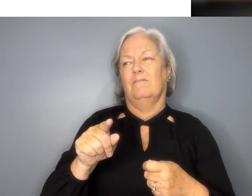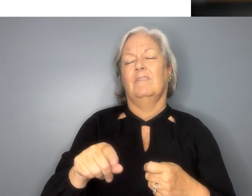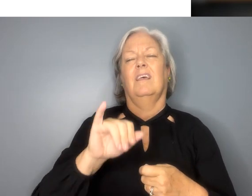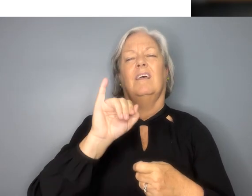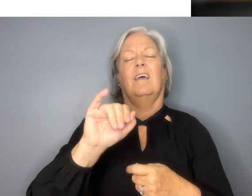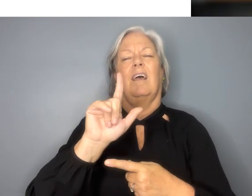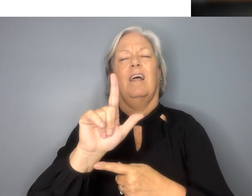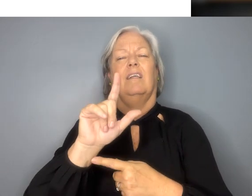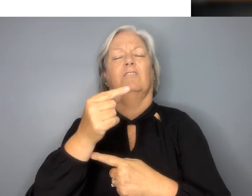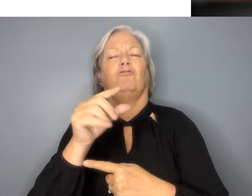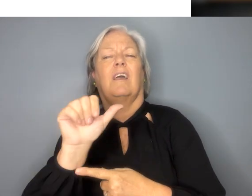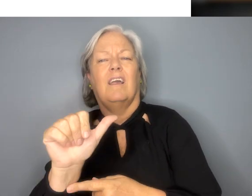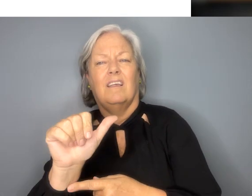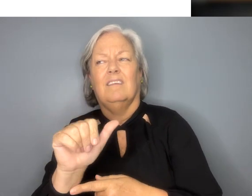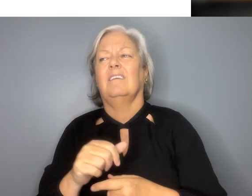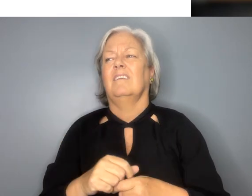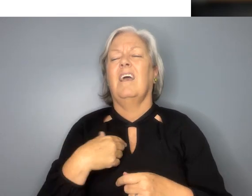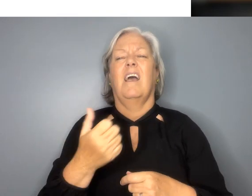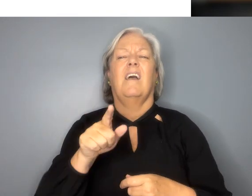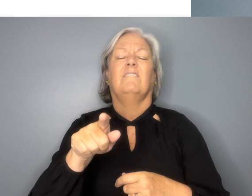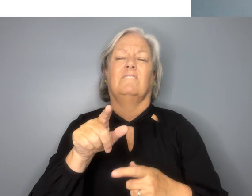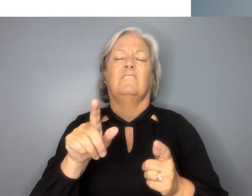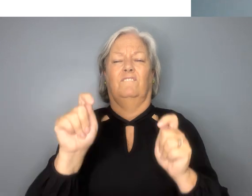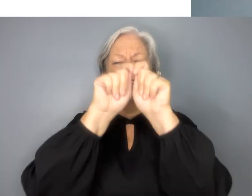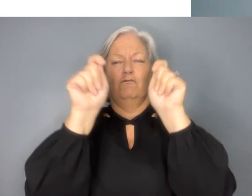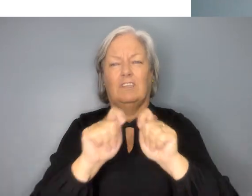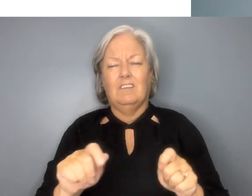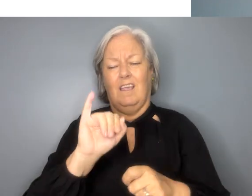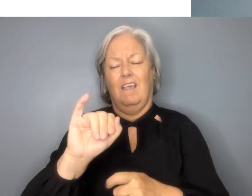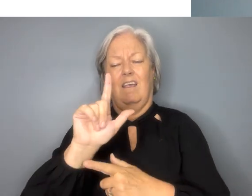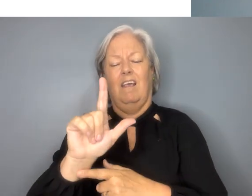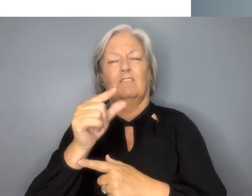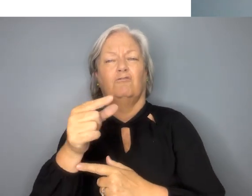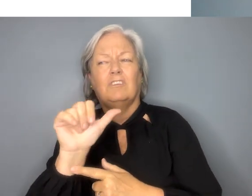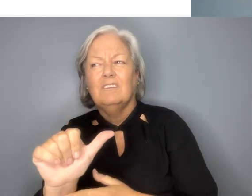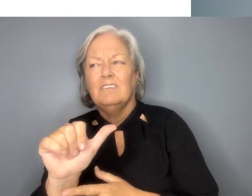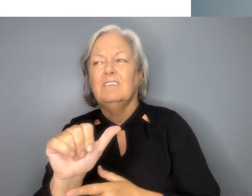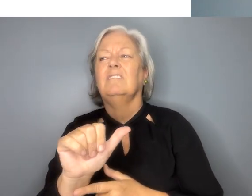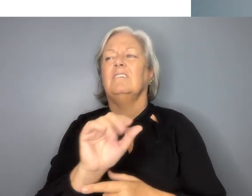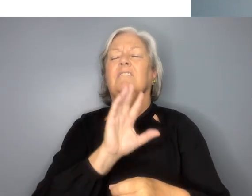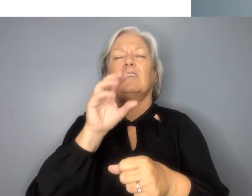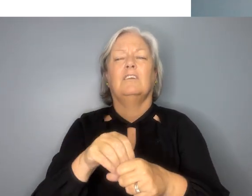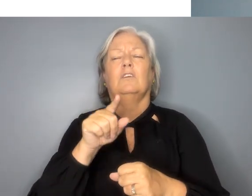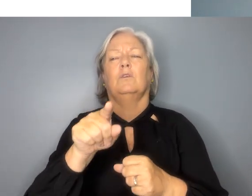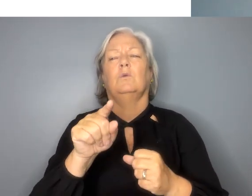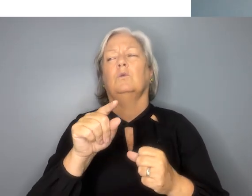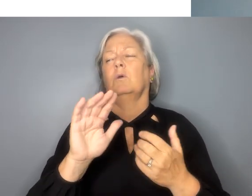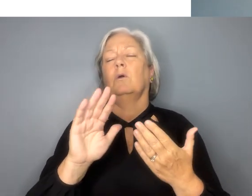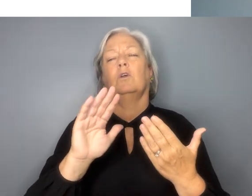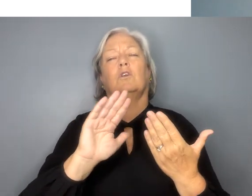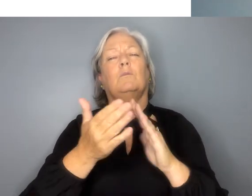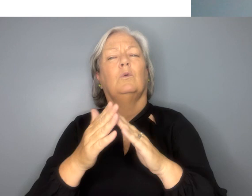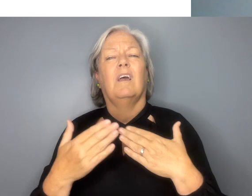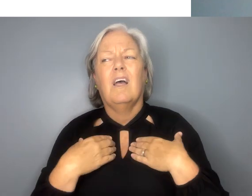Regions section of the LGBTIQ plus International Federation known as ILGA World. I'm also an LGBTIQA plus Inclusion Advisor in Community